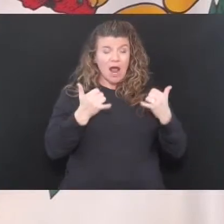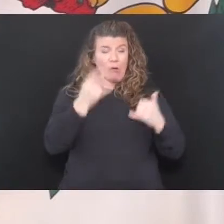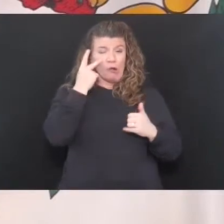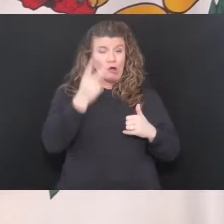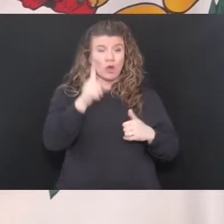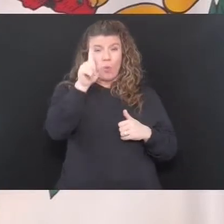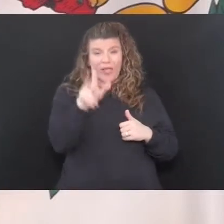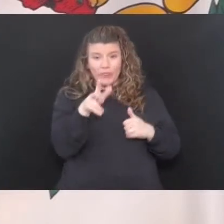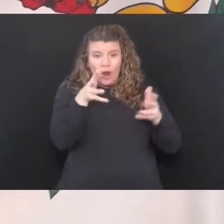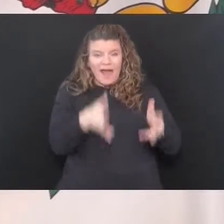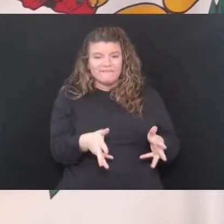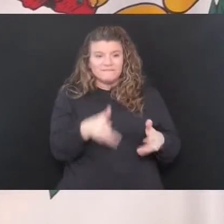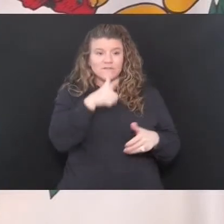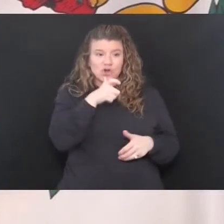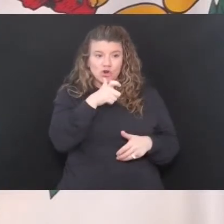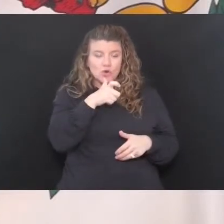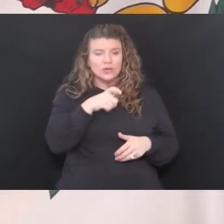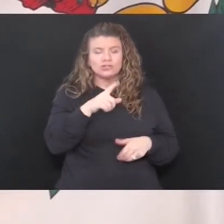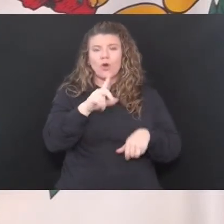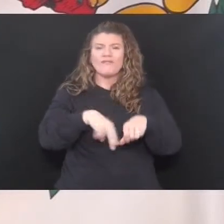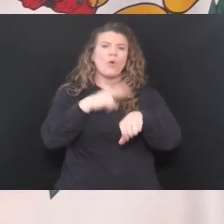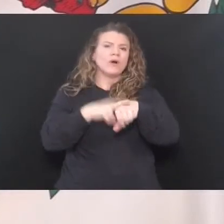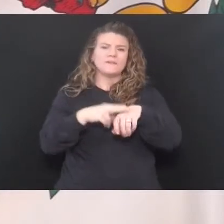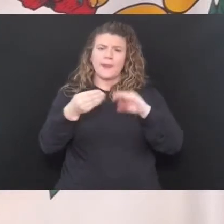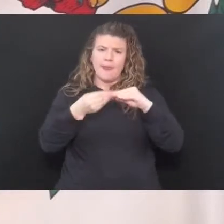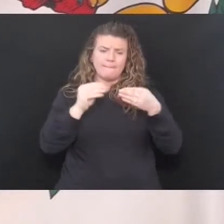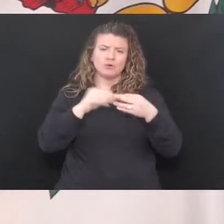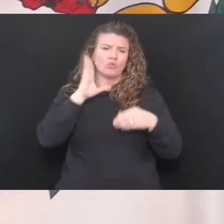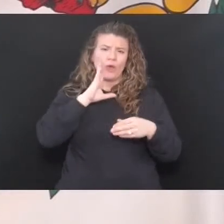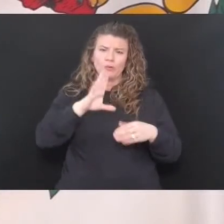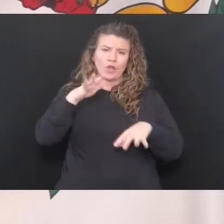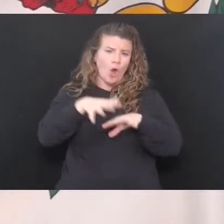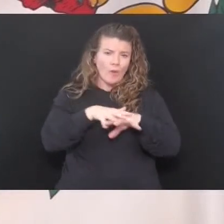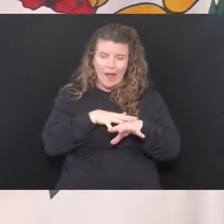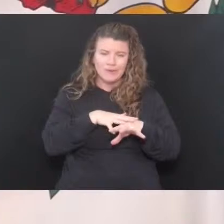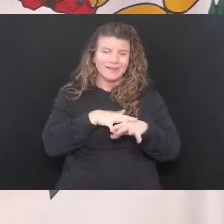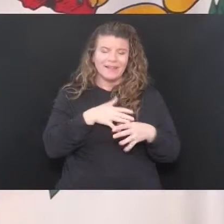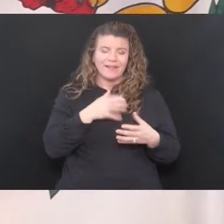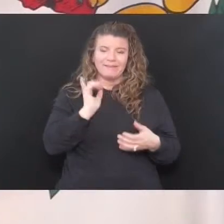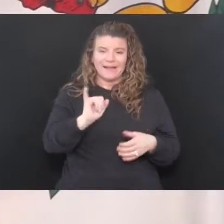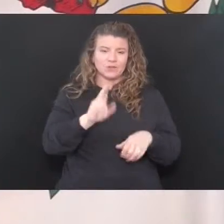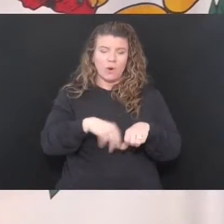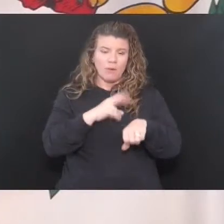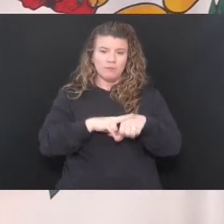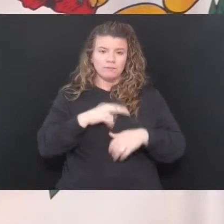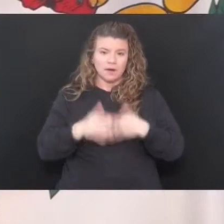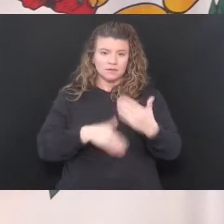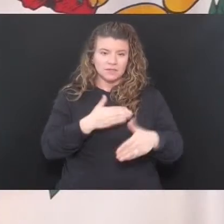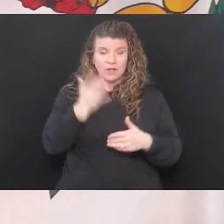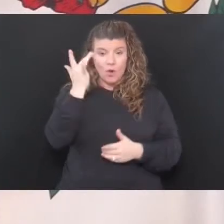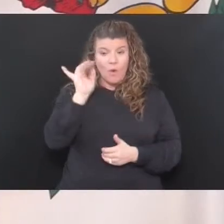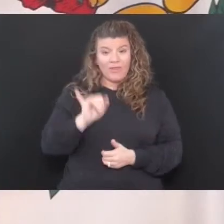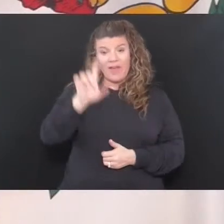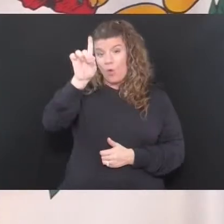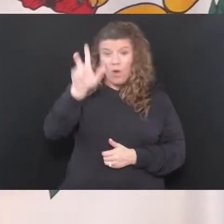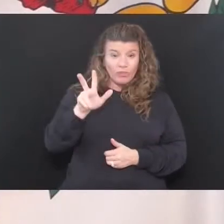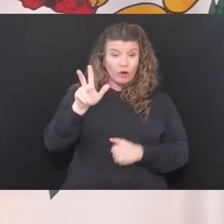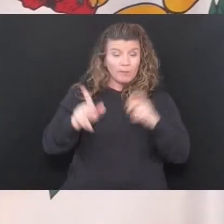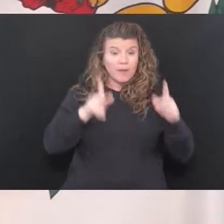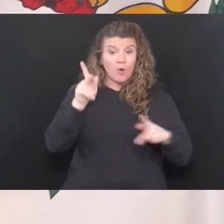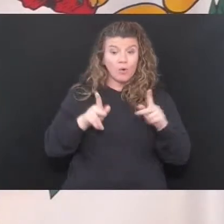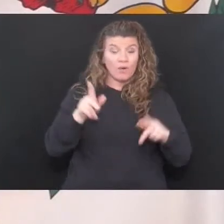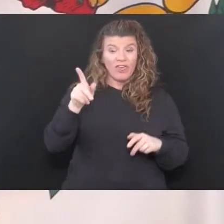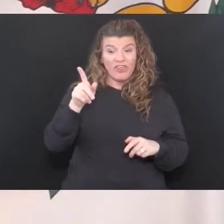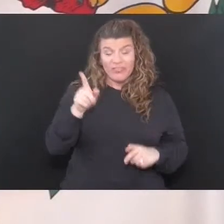the people, so naturally we're going to slow down. We have to slow down because some of that 1/3 of the people and everything